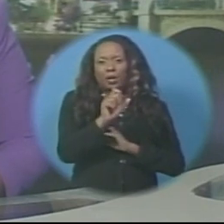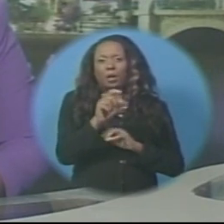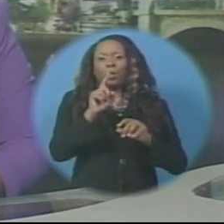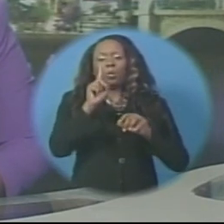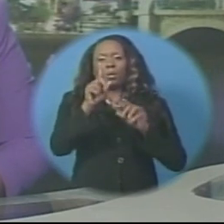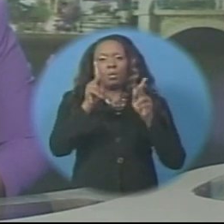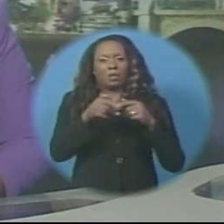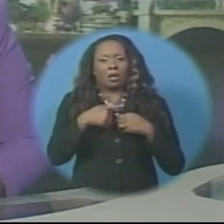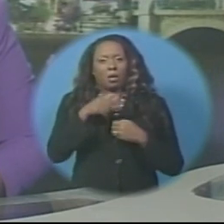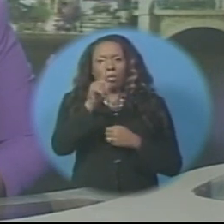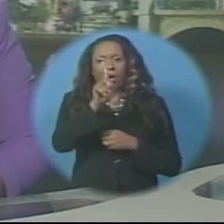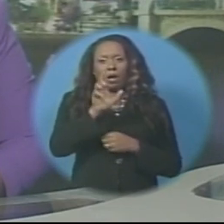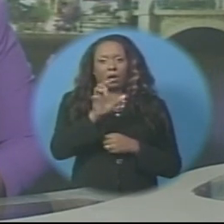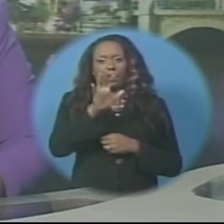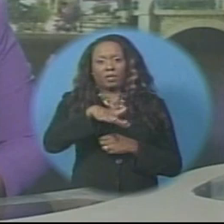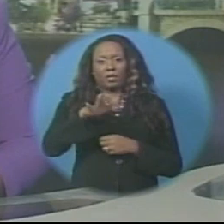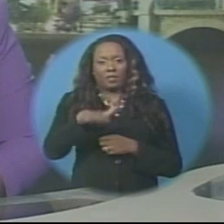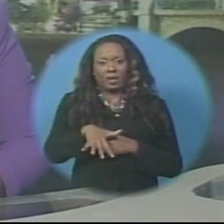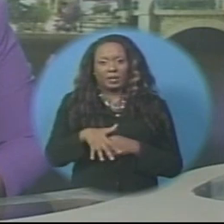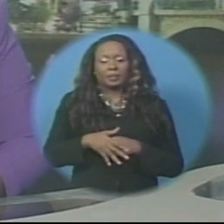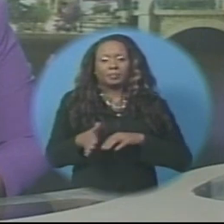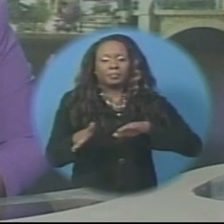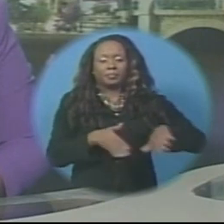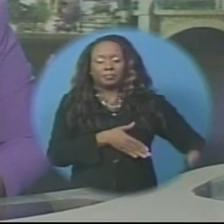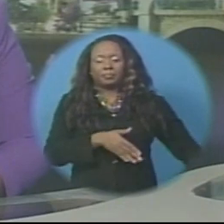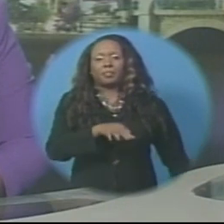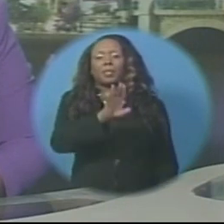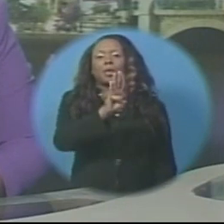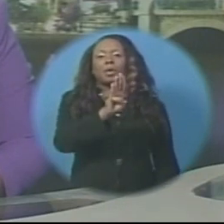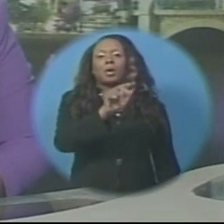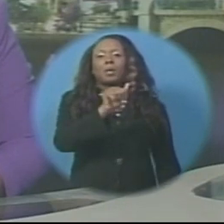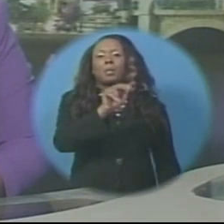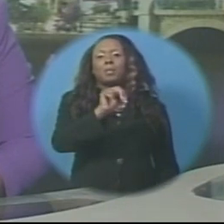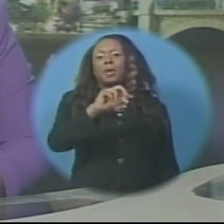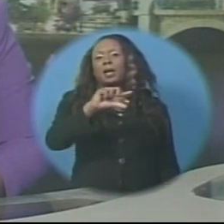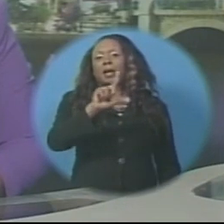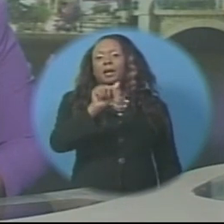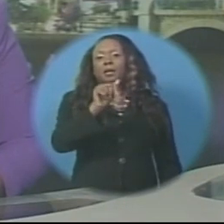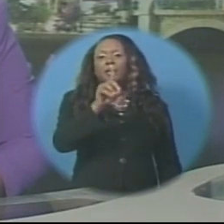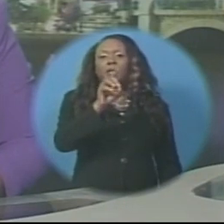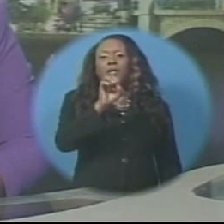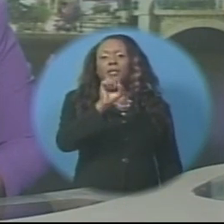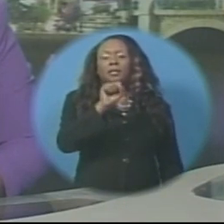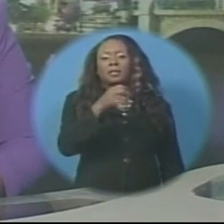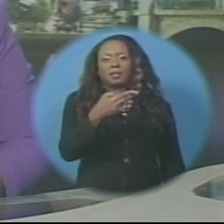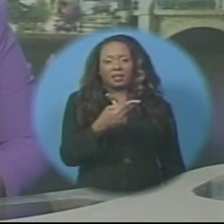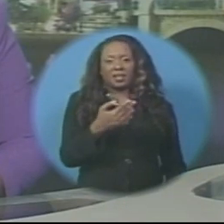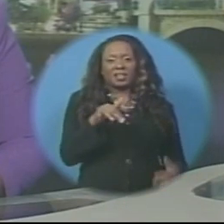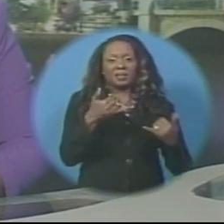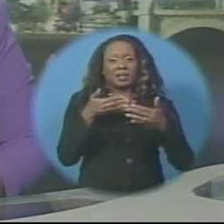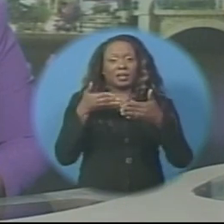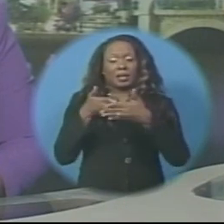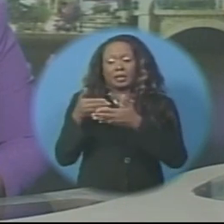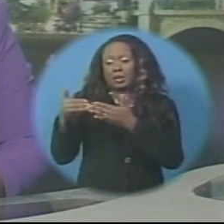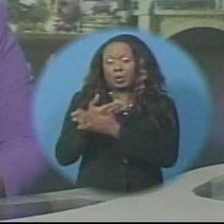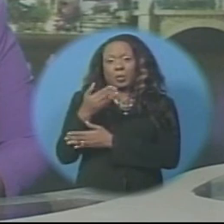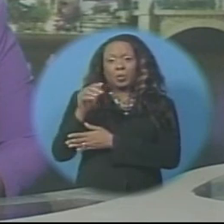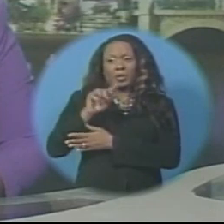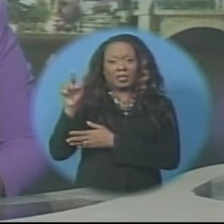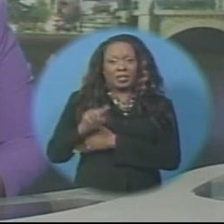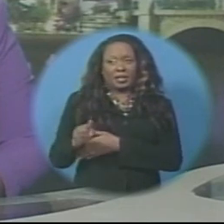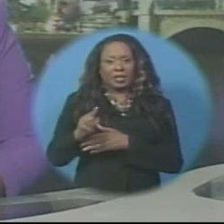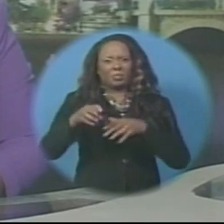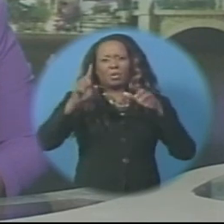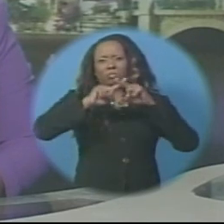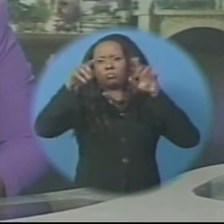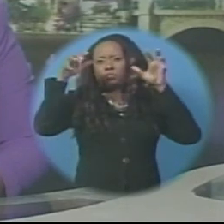on 125. Meanwhile, Bangladesh are in a good position following the end of a rainy day one of the first test against host New Zealand at